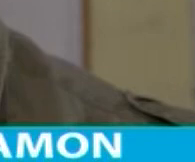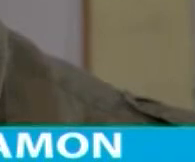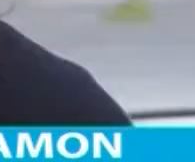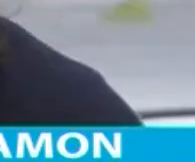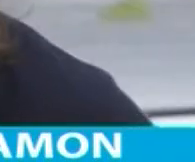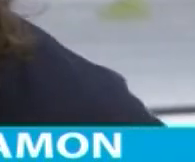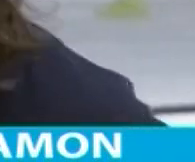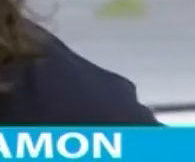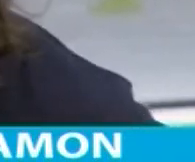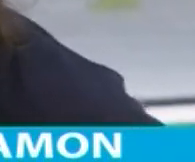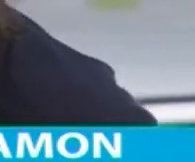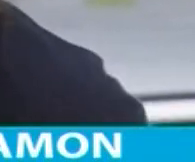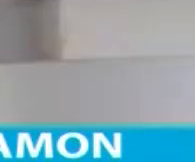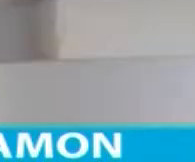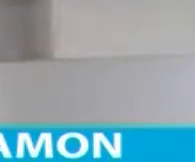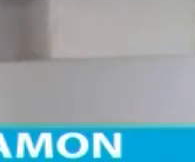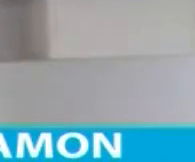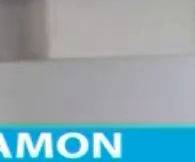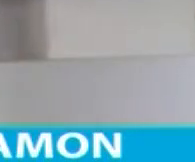looking for you.